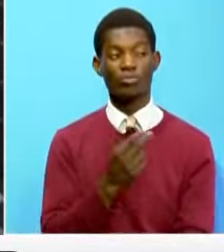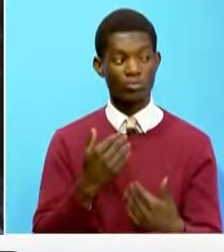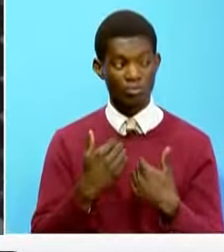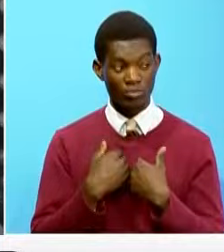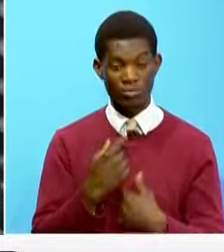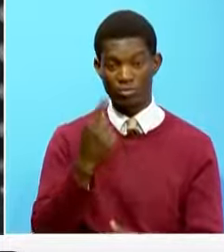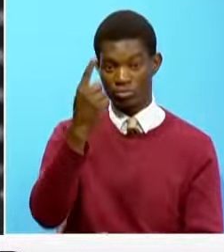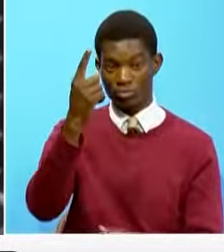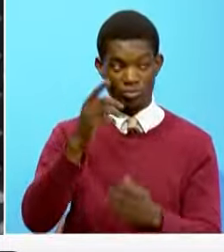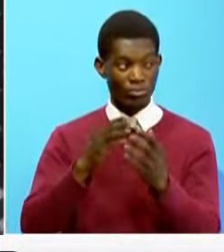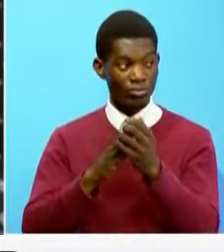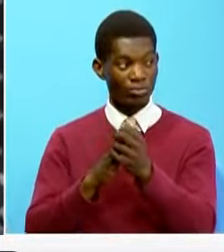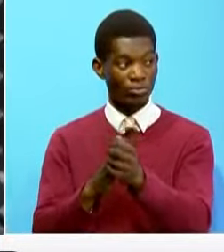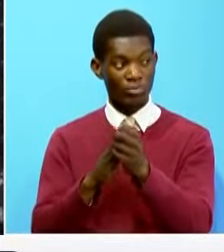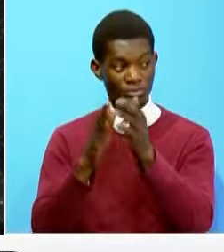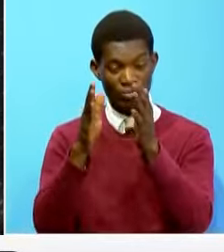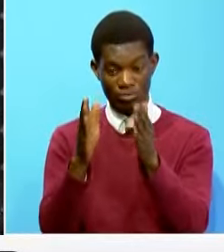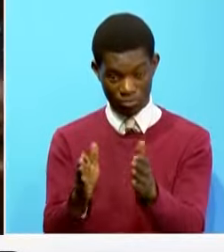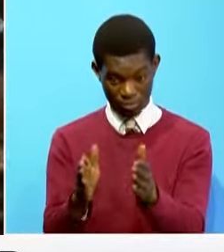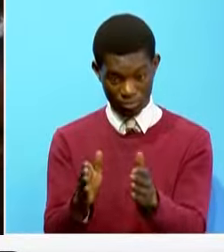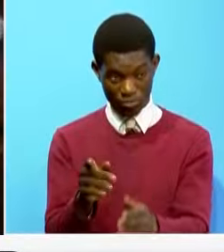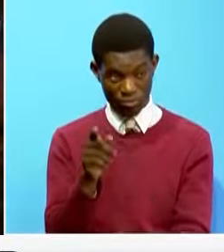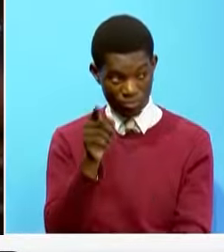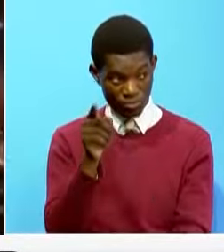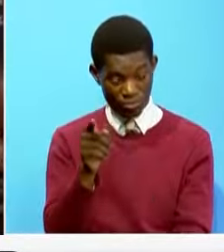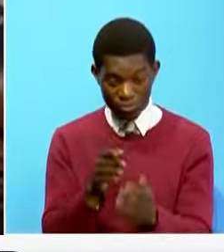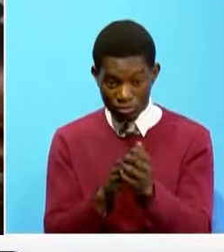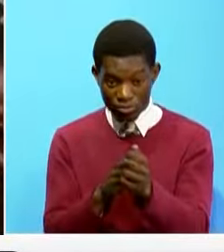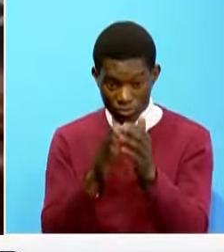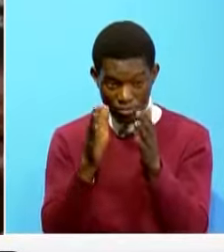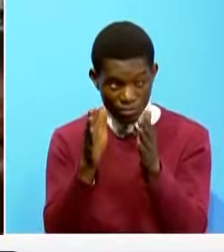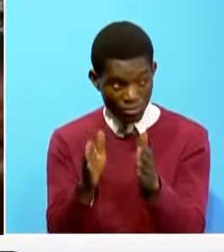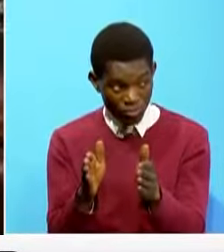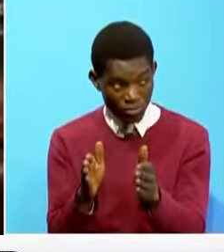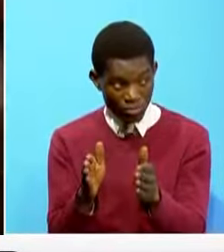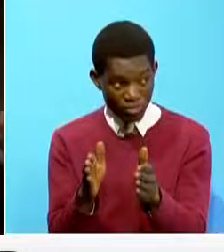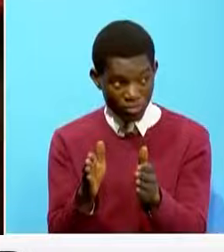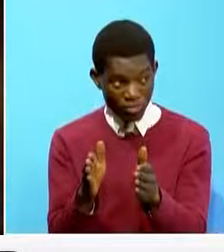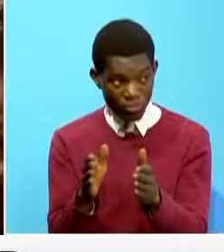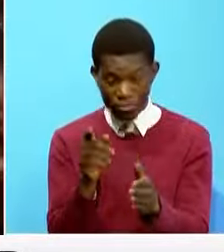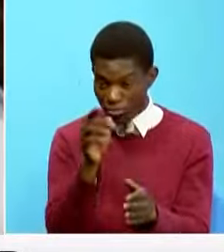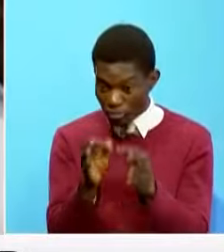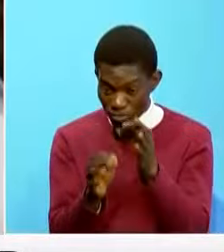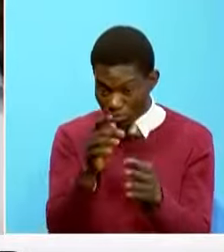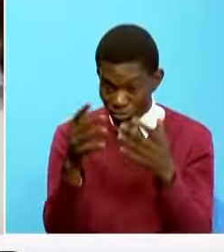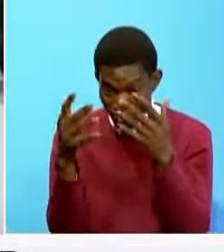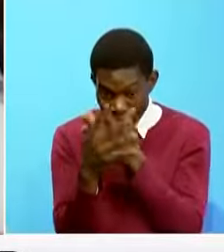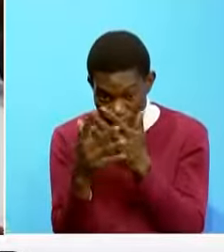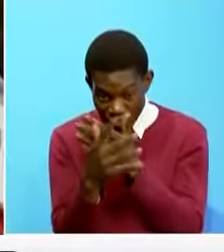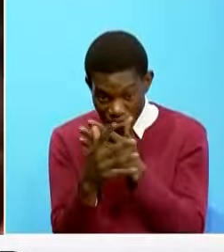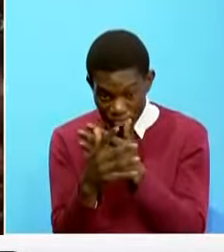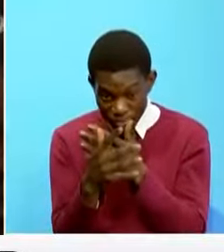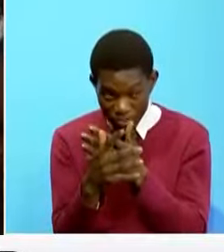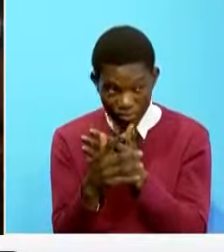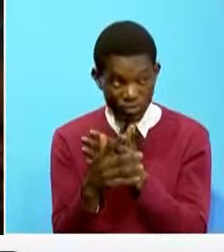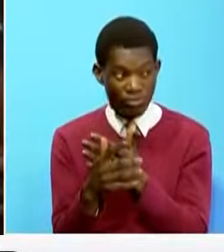this leader is the one. So if you are fond of you going to